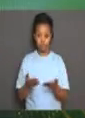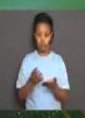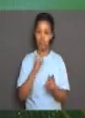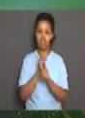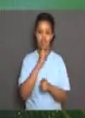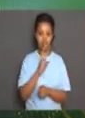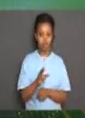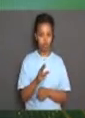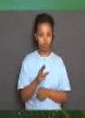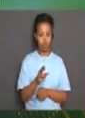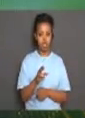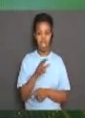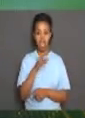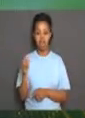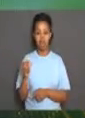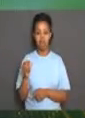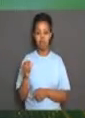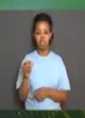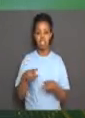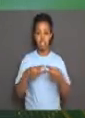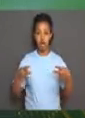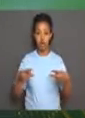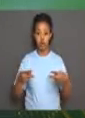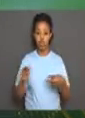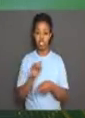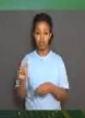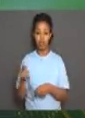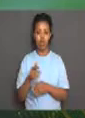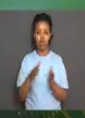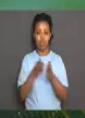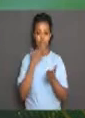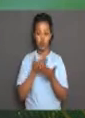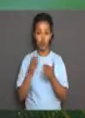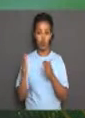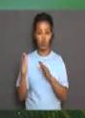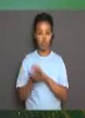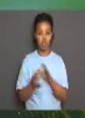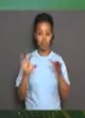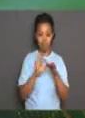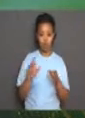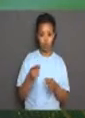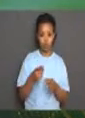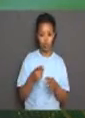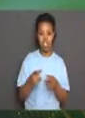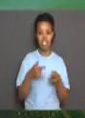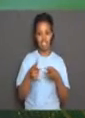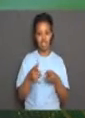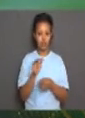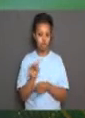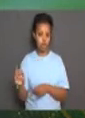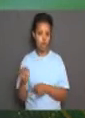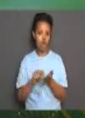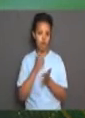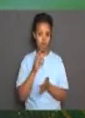the strands fit together, the more similar they are. Therefore, the species from which